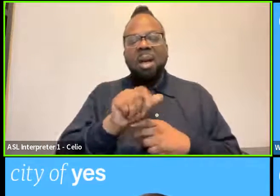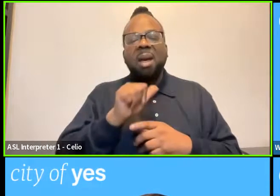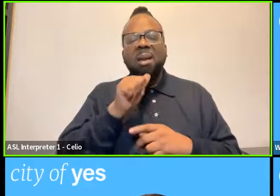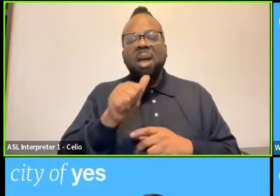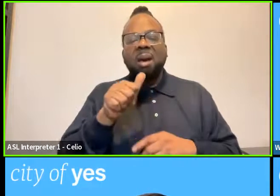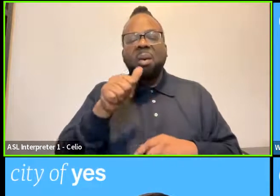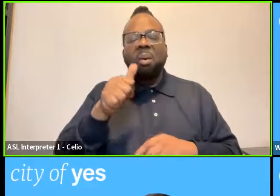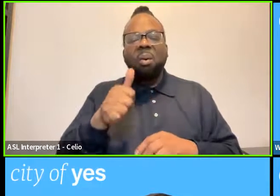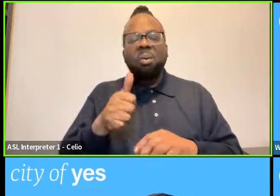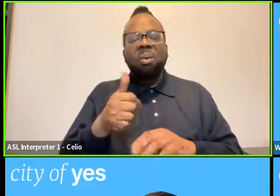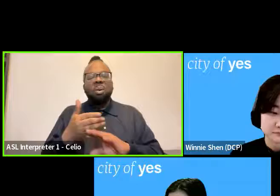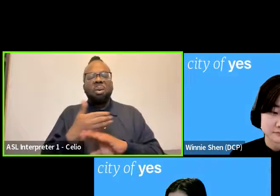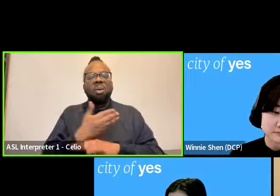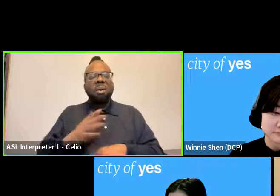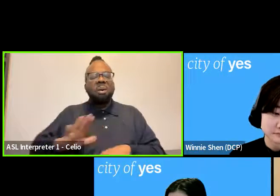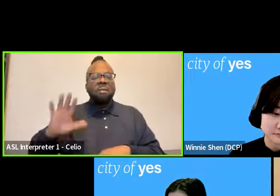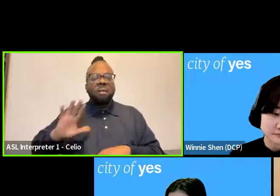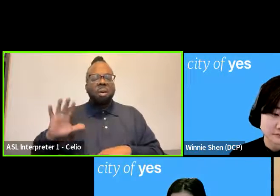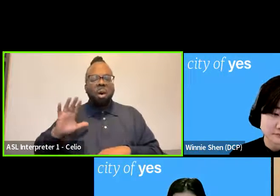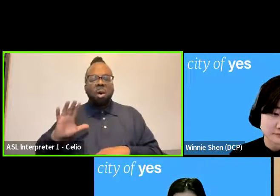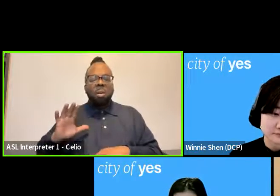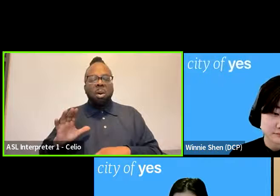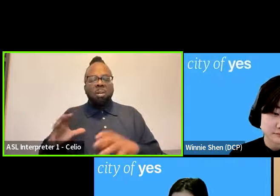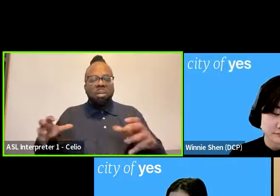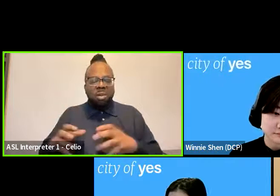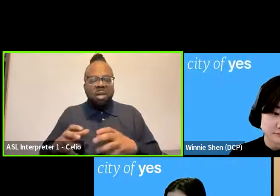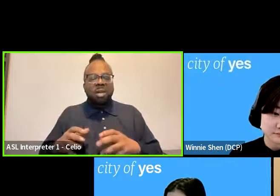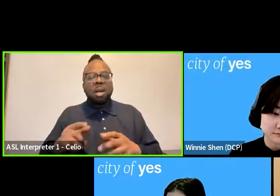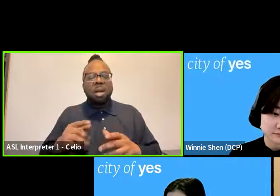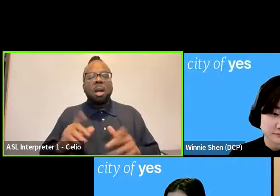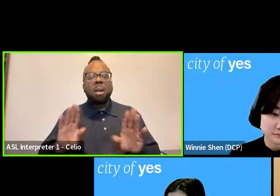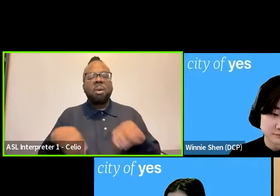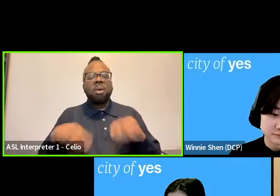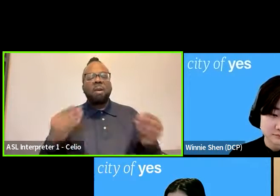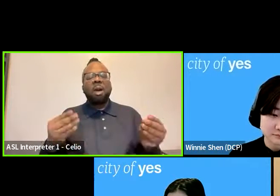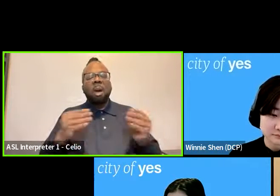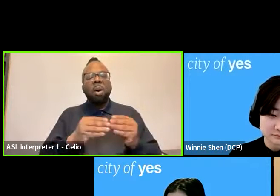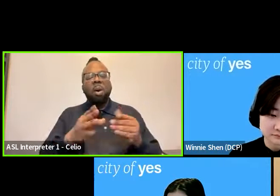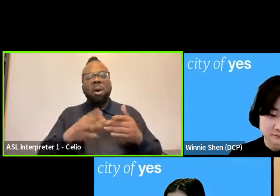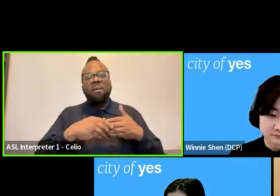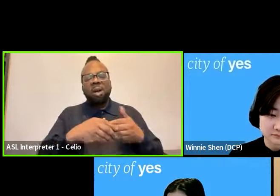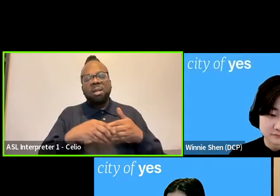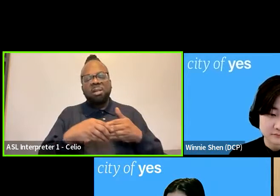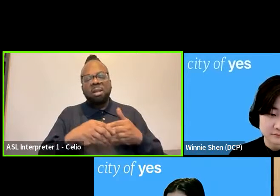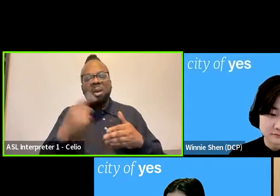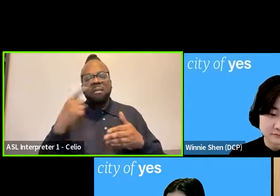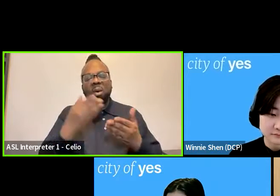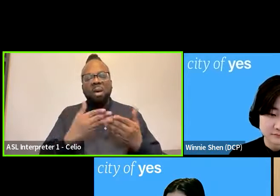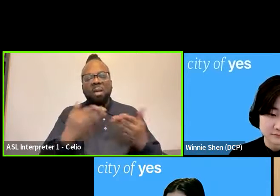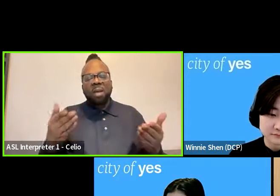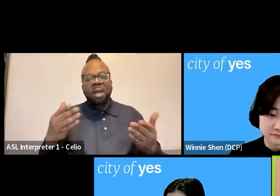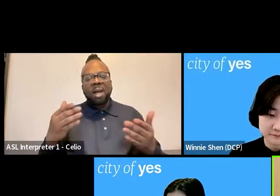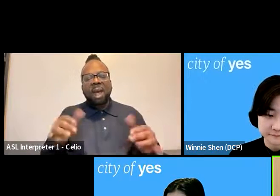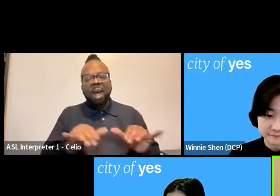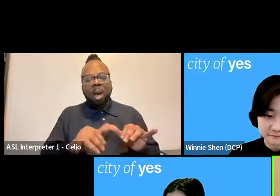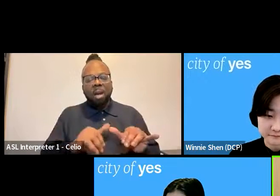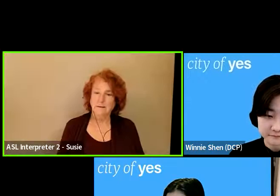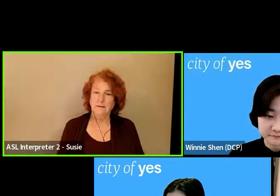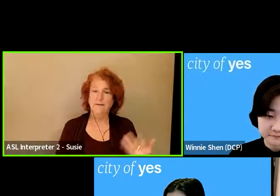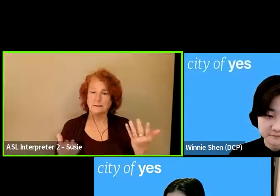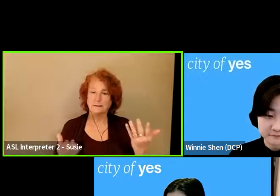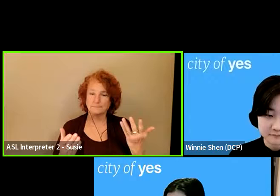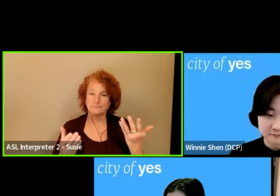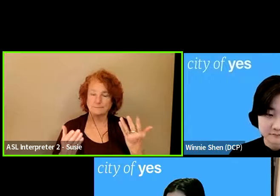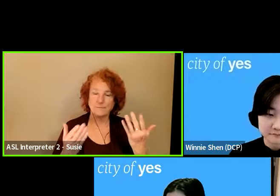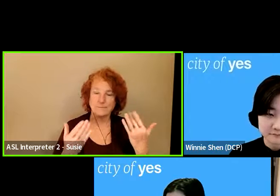more flexible, and to provide also a little bit of flexibility in there for things like architectural expression, so